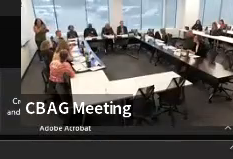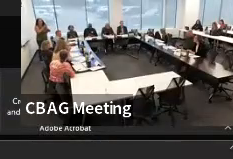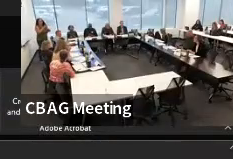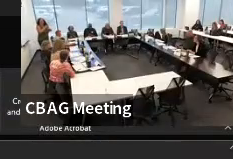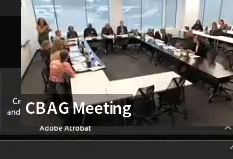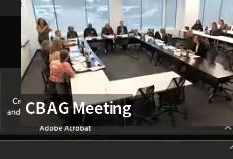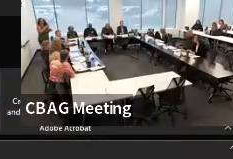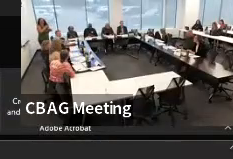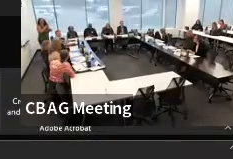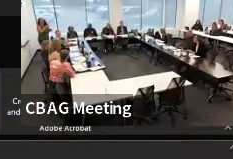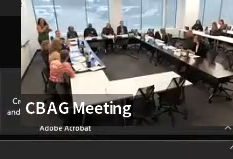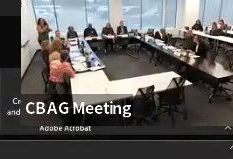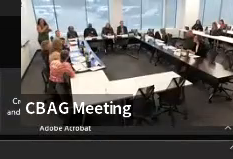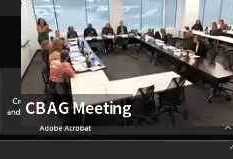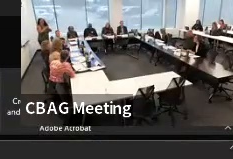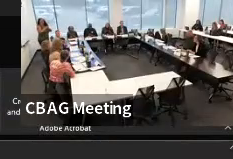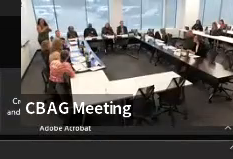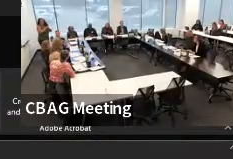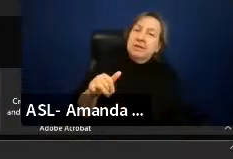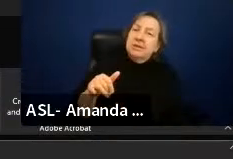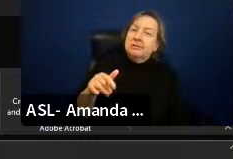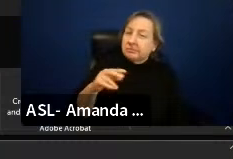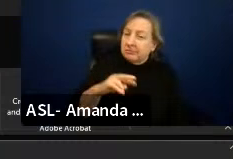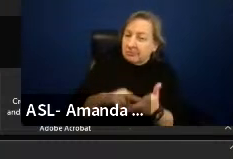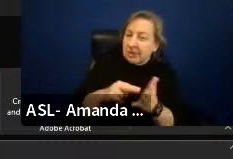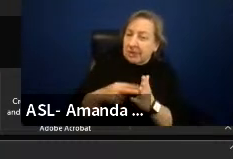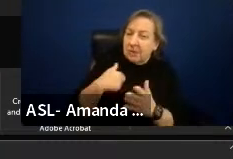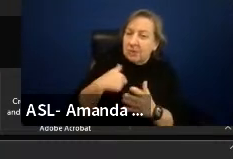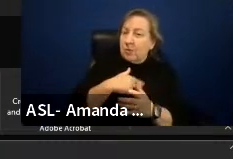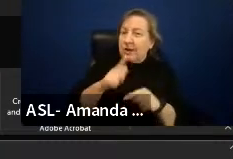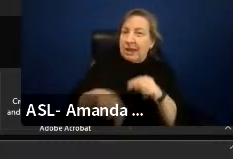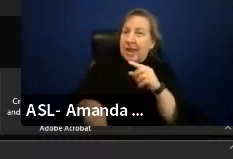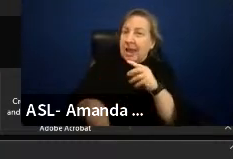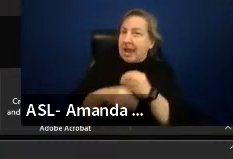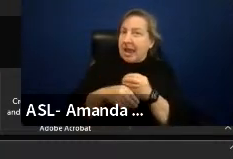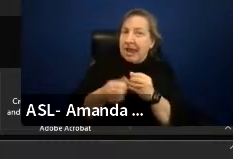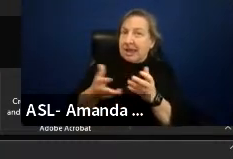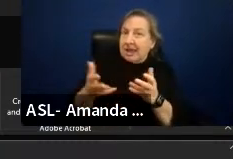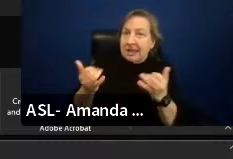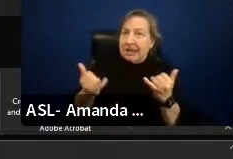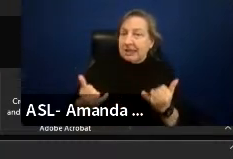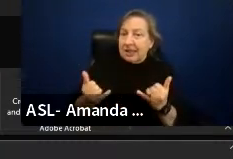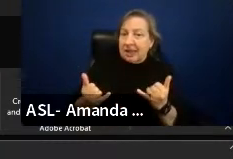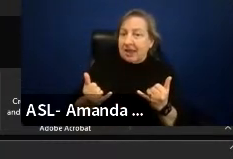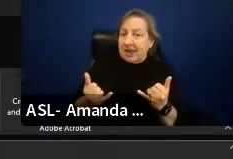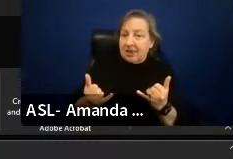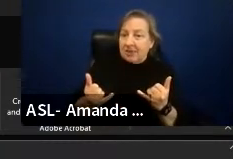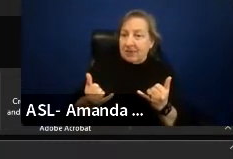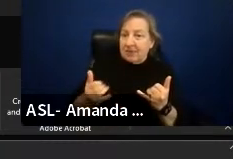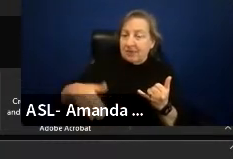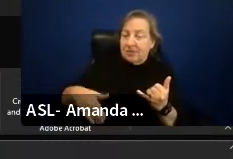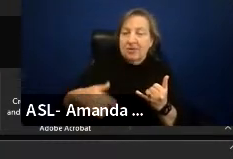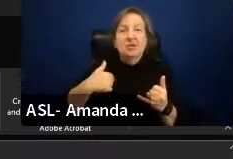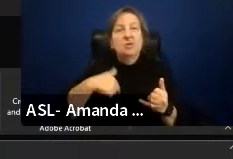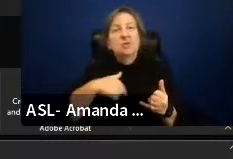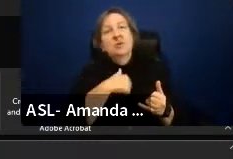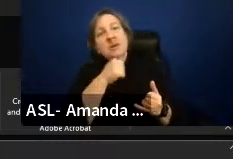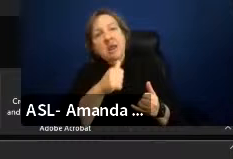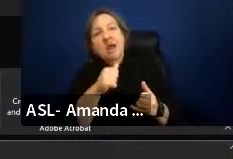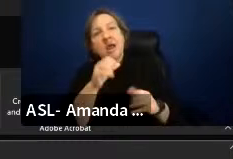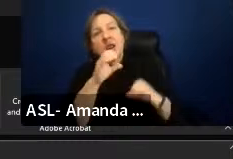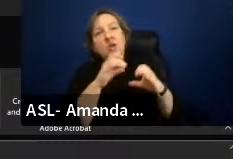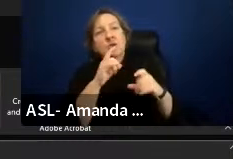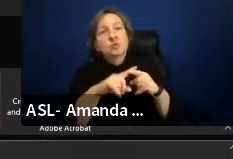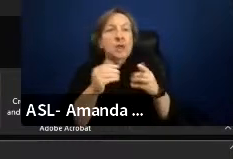Holly. So am I to understand we're not allowed to add anything to this at this point? We're not looking to